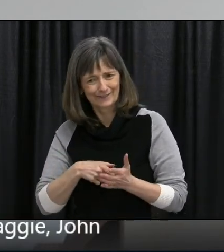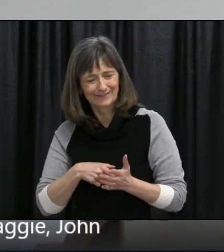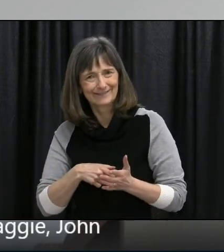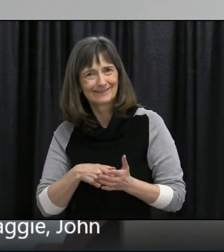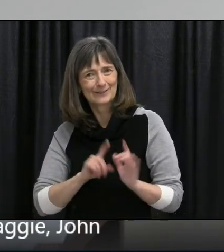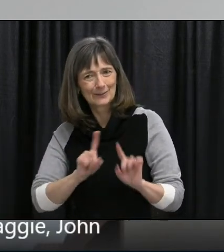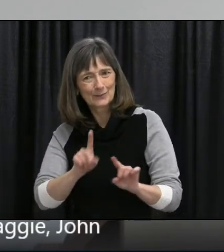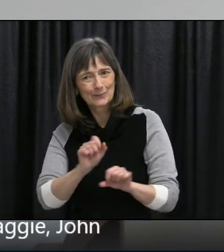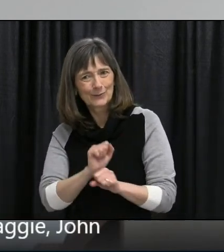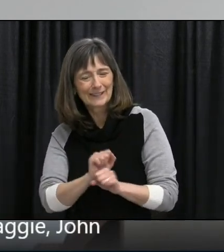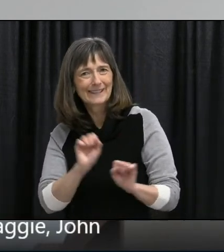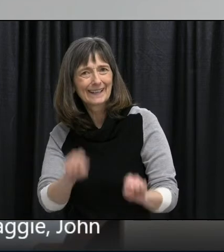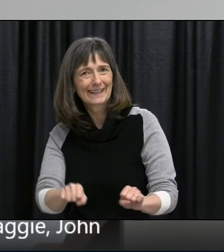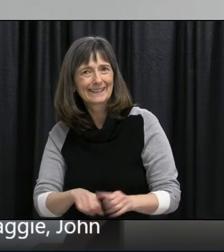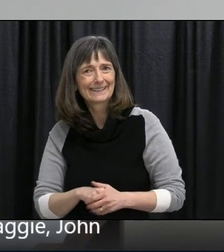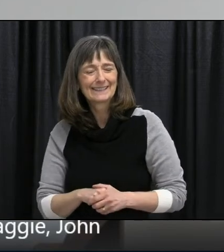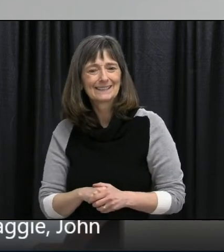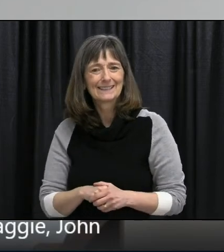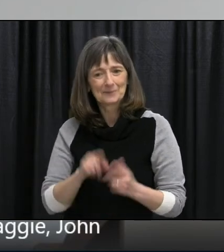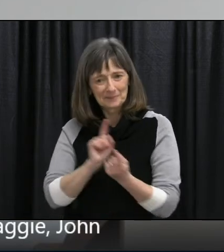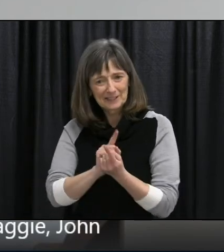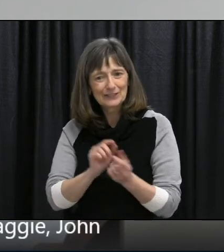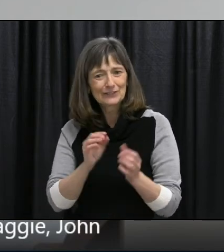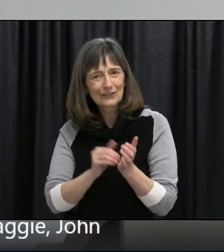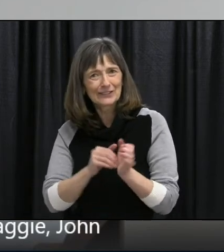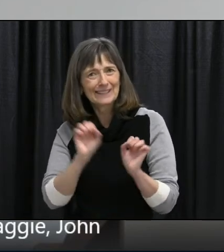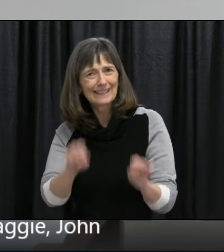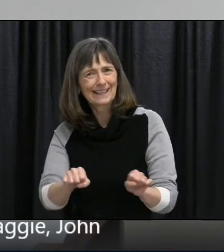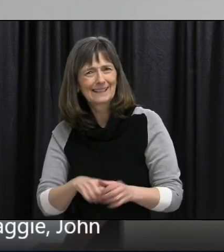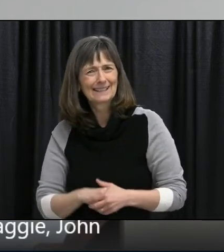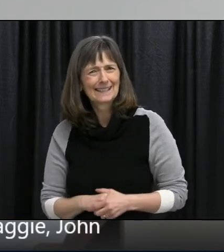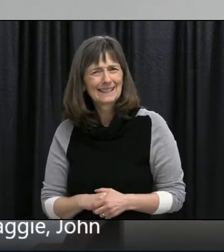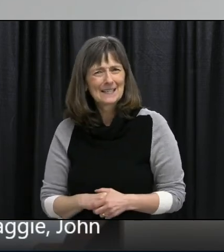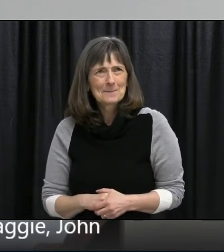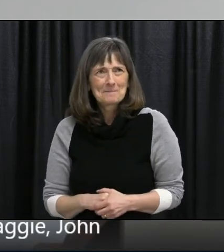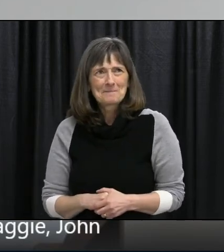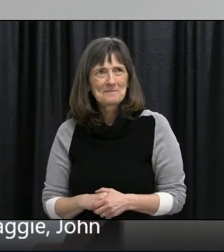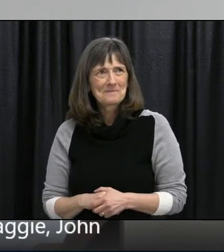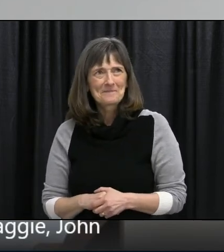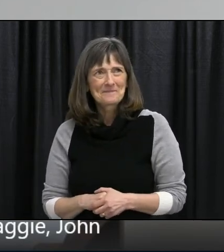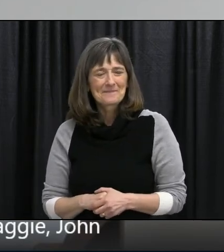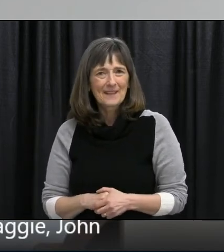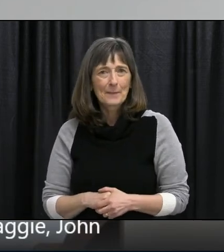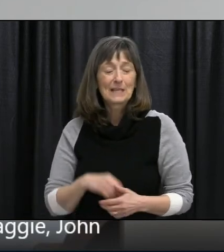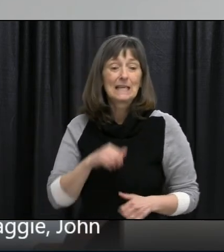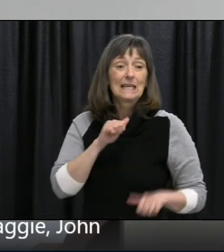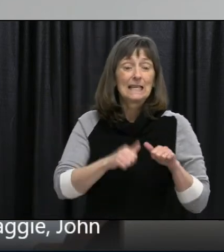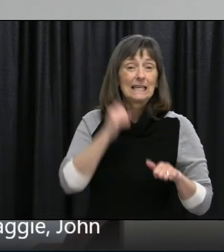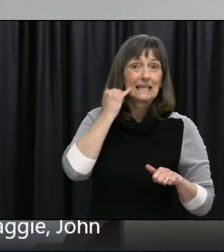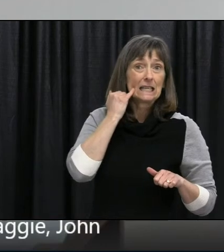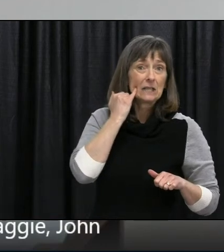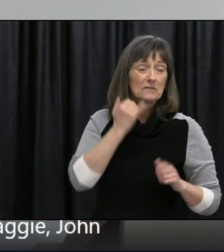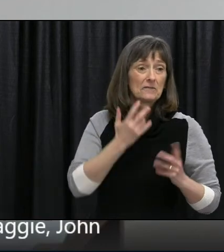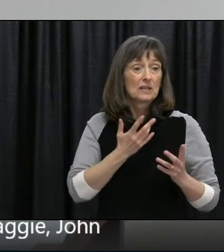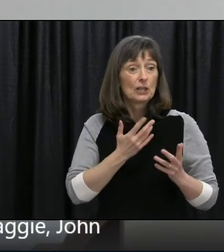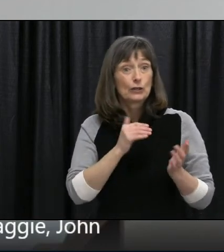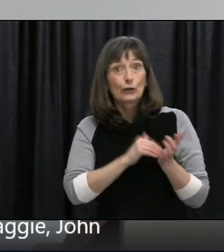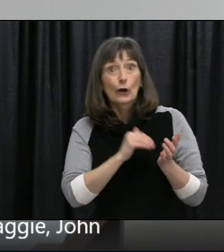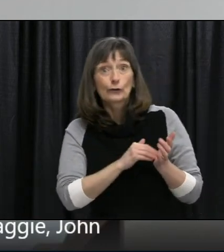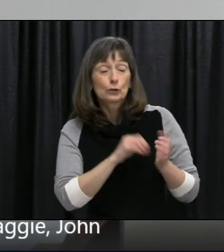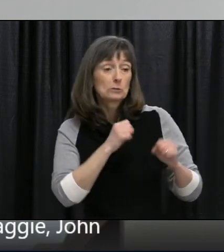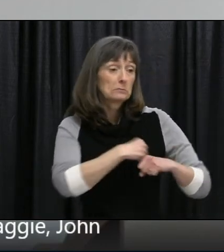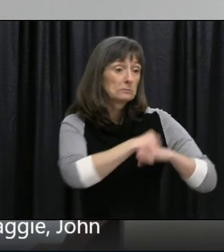The decision as to whether or not an obstetrician needs to see a patient and examine them